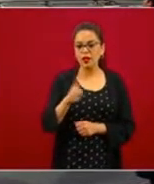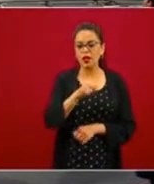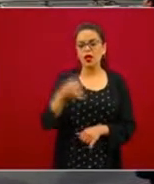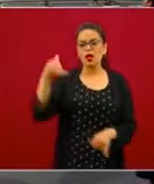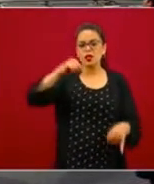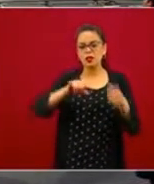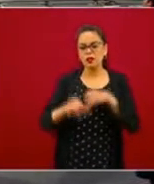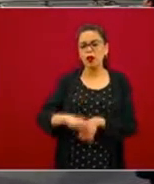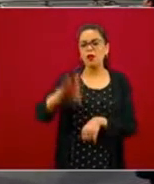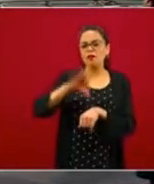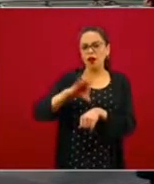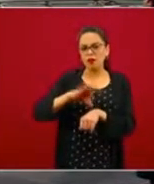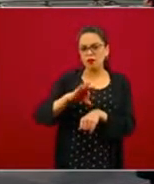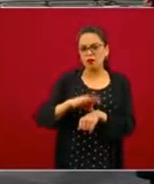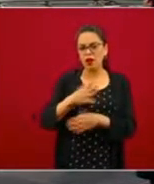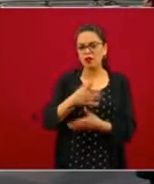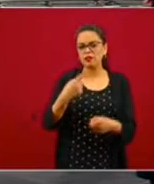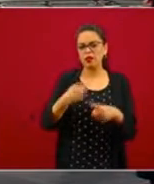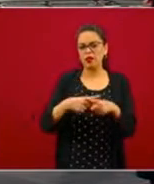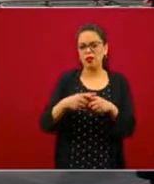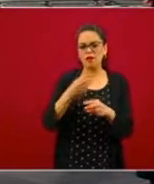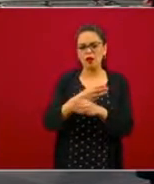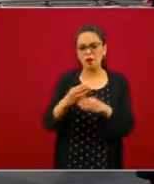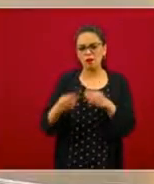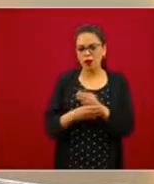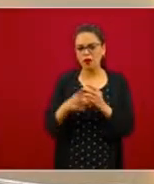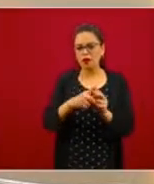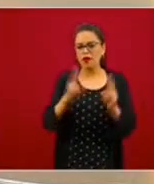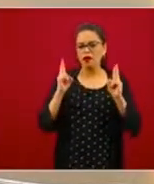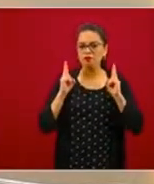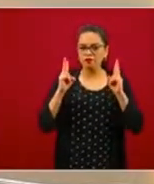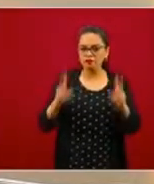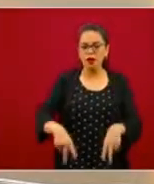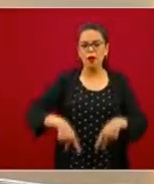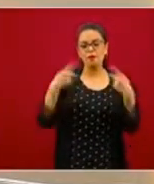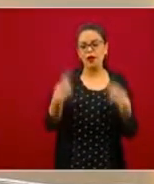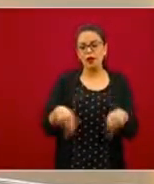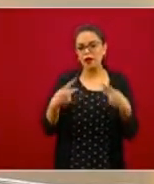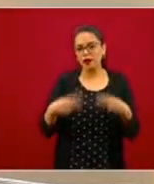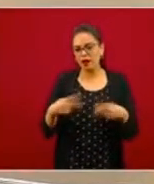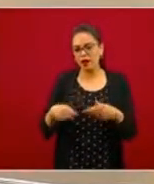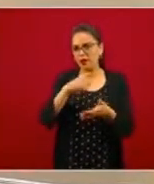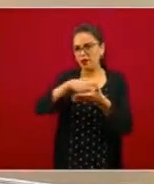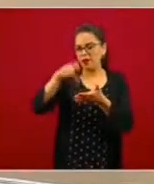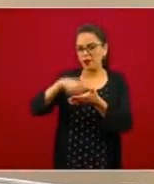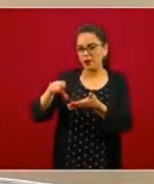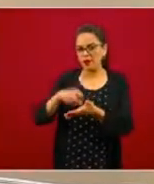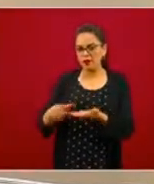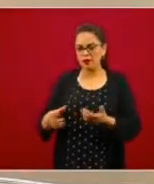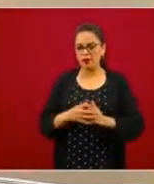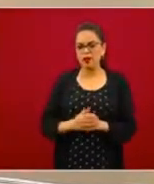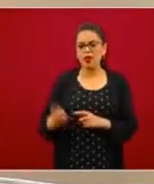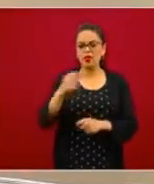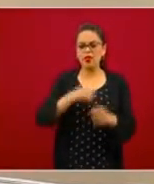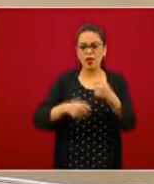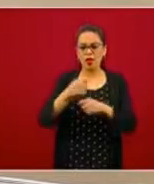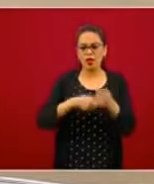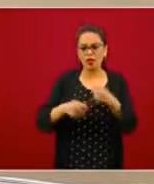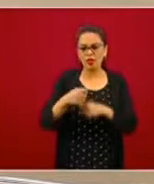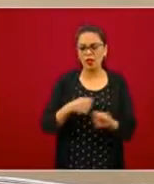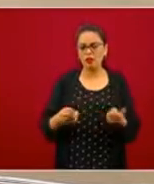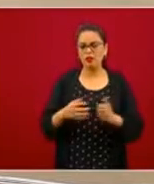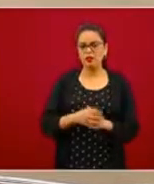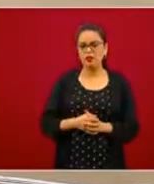las Fleet, ferreterías, el pharmacies, servicio de hardware mensajería, las stores, funerarias, los messaging, funerary, supermercados, supermarkets, las tiendas de